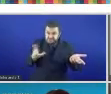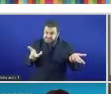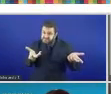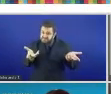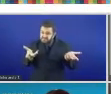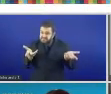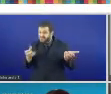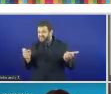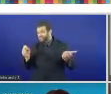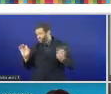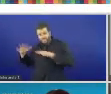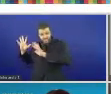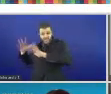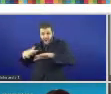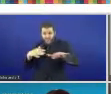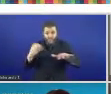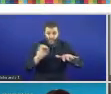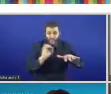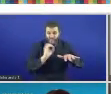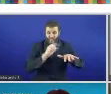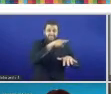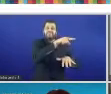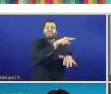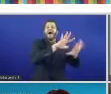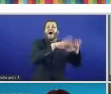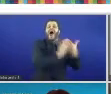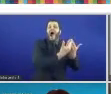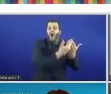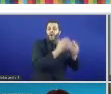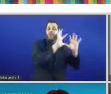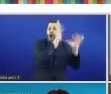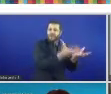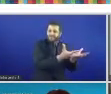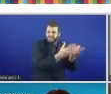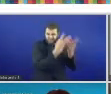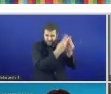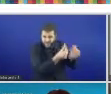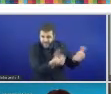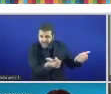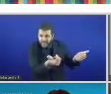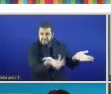an environment that is enabling for them to be able to operate. Thank you, Shannon.